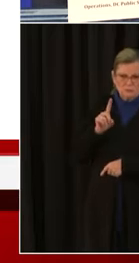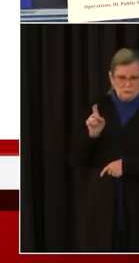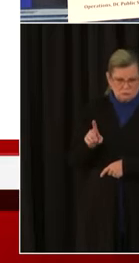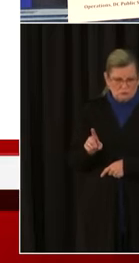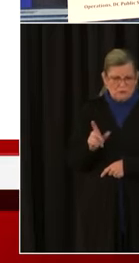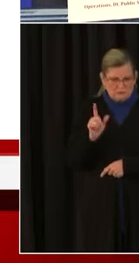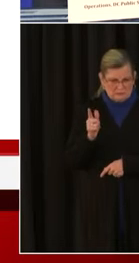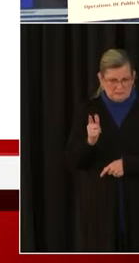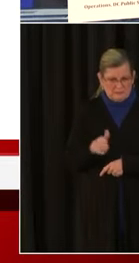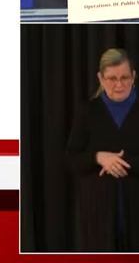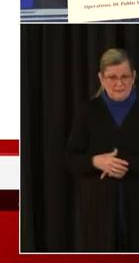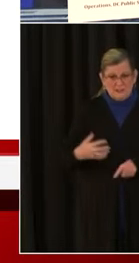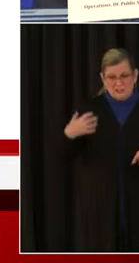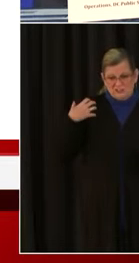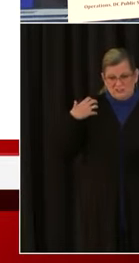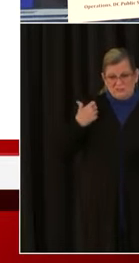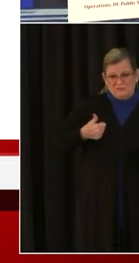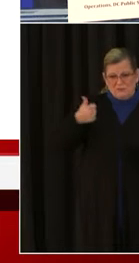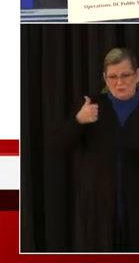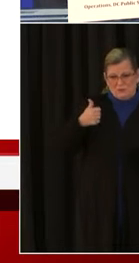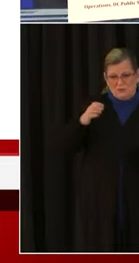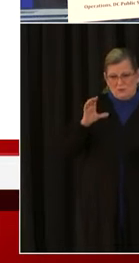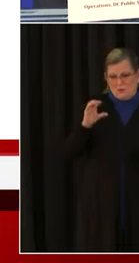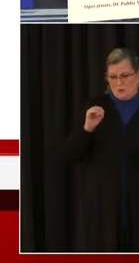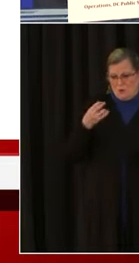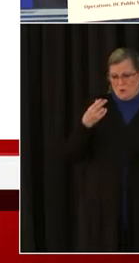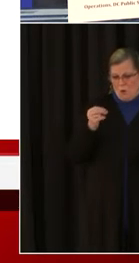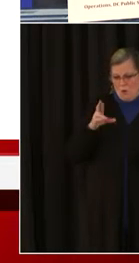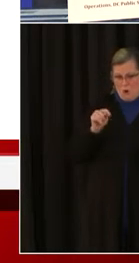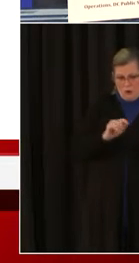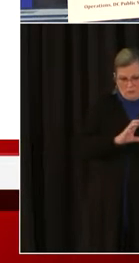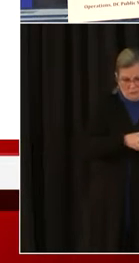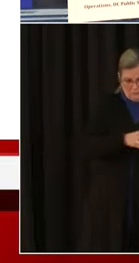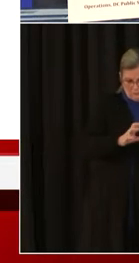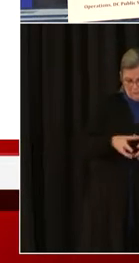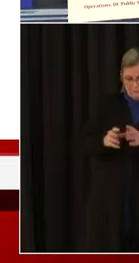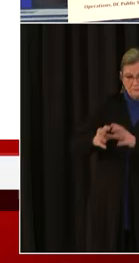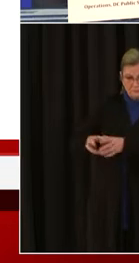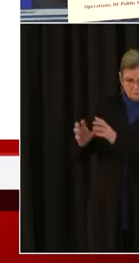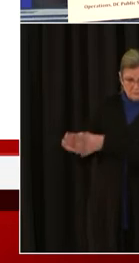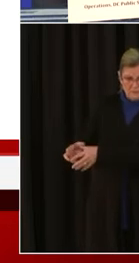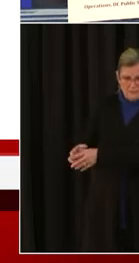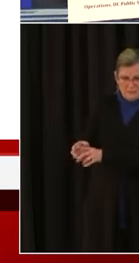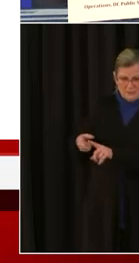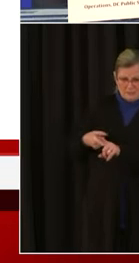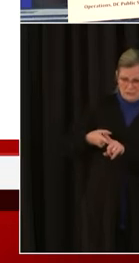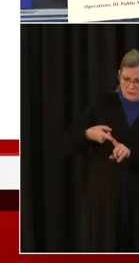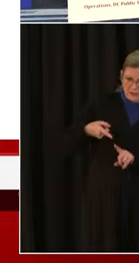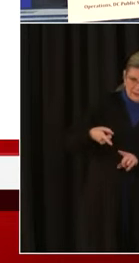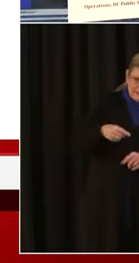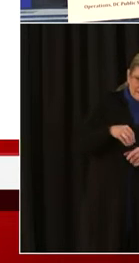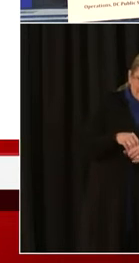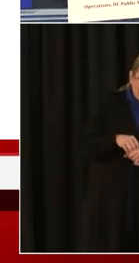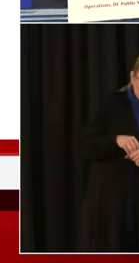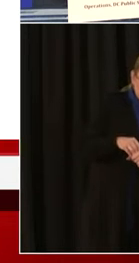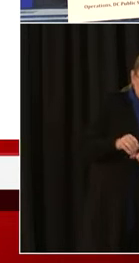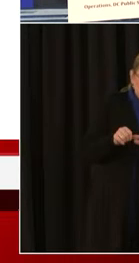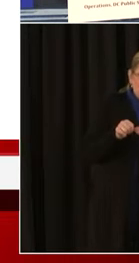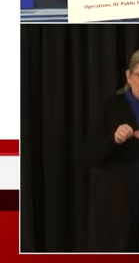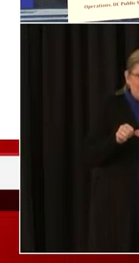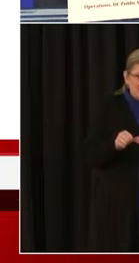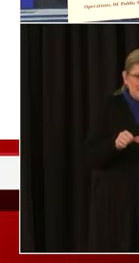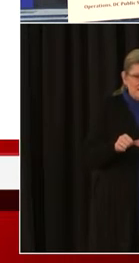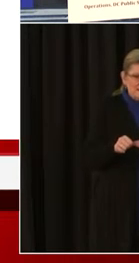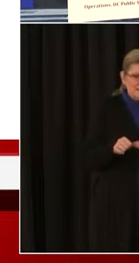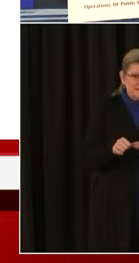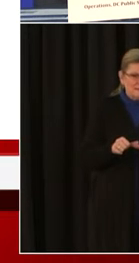mentioned cohorts. One of the key principles in all of our return planning is maintaining cohort integrity. So kids will come together